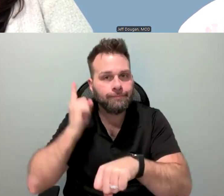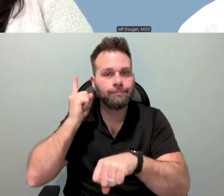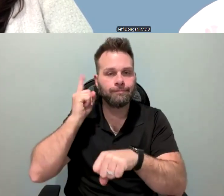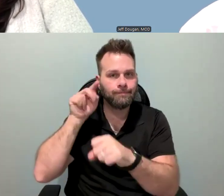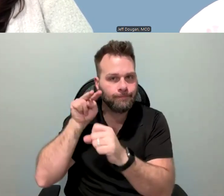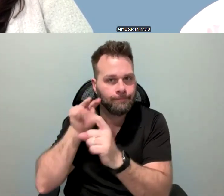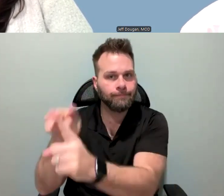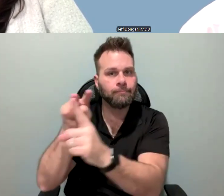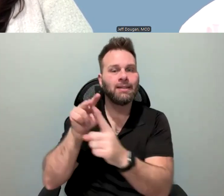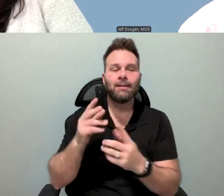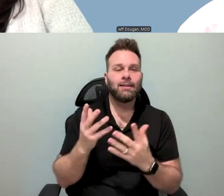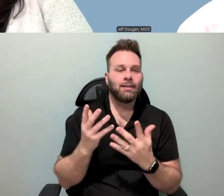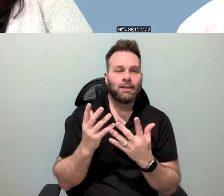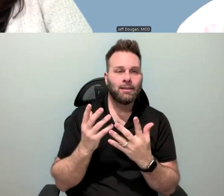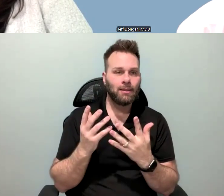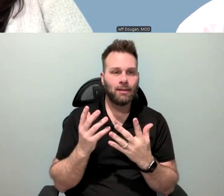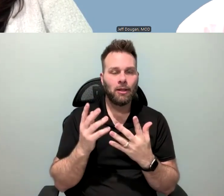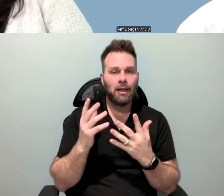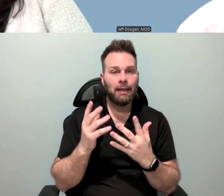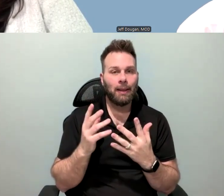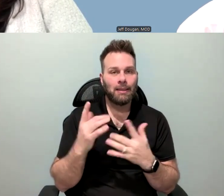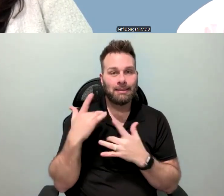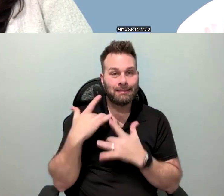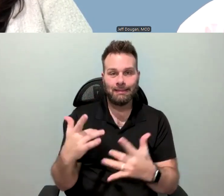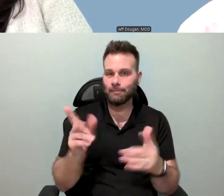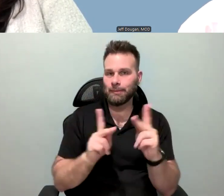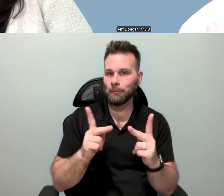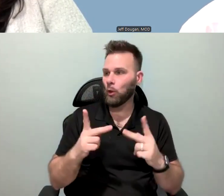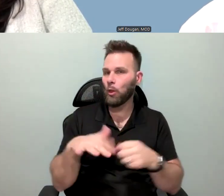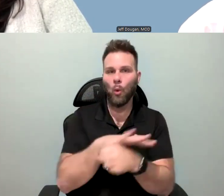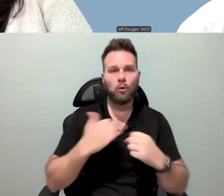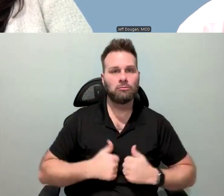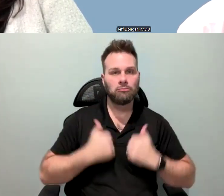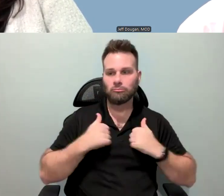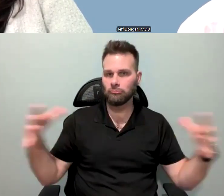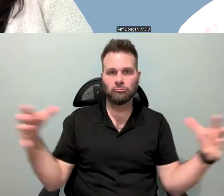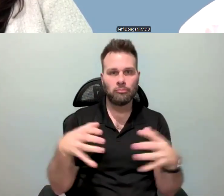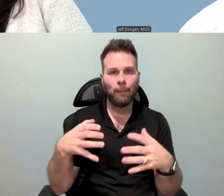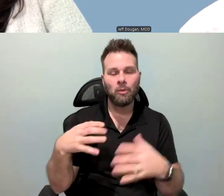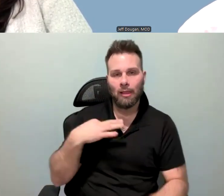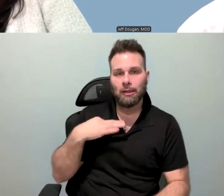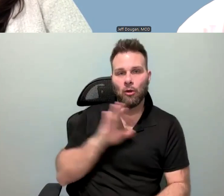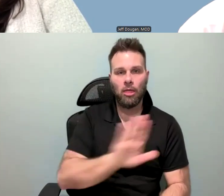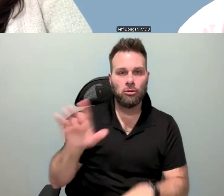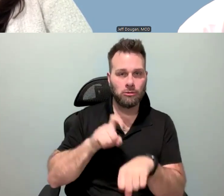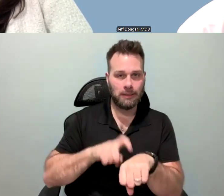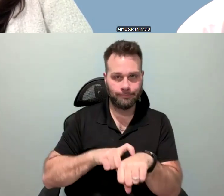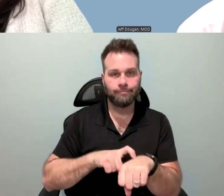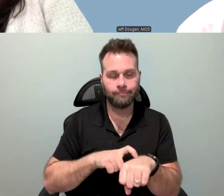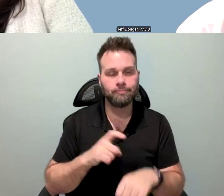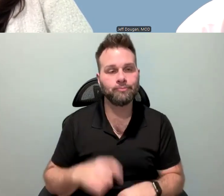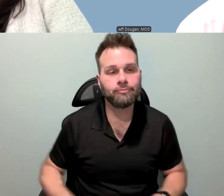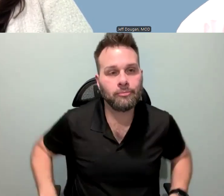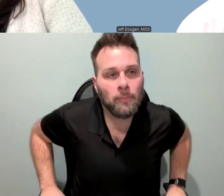are typically made up of local residents volunteering their time to do this. While they